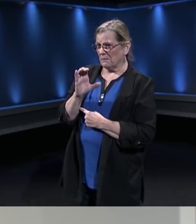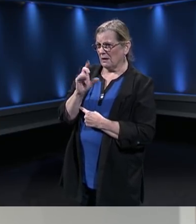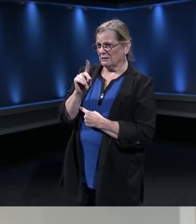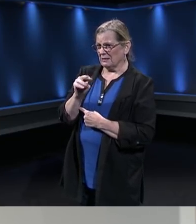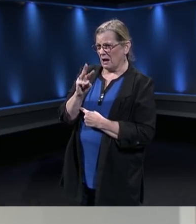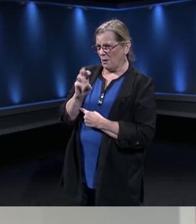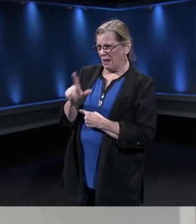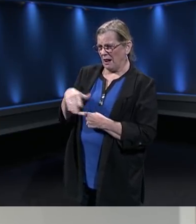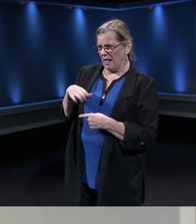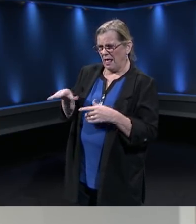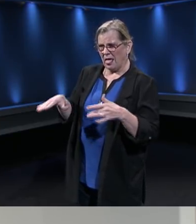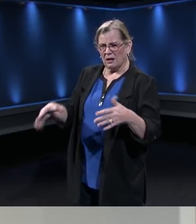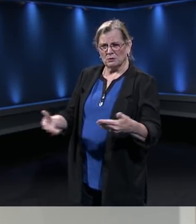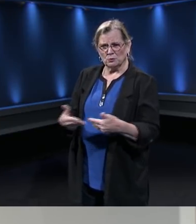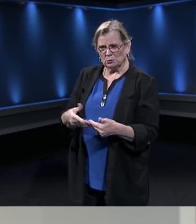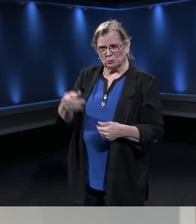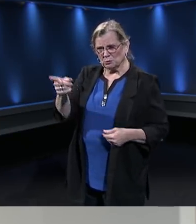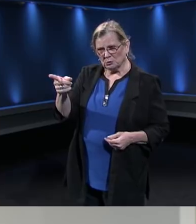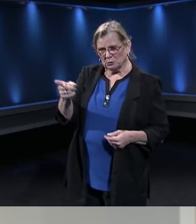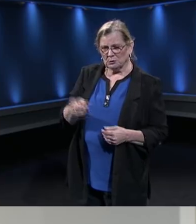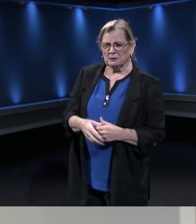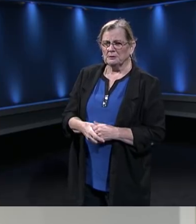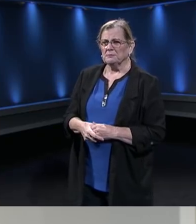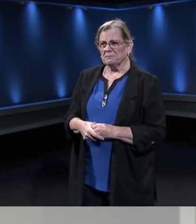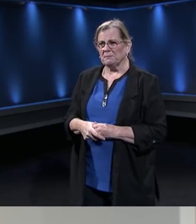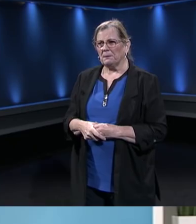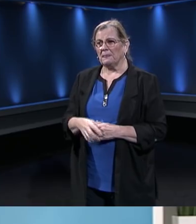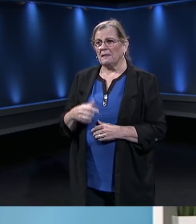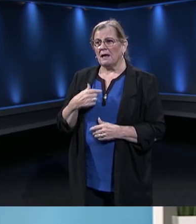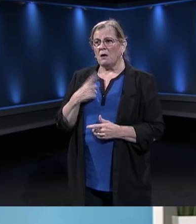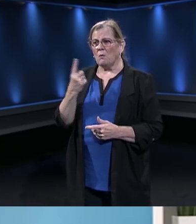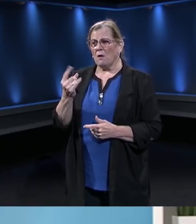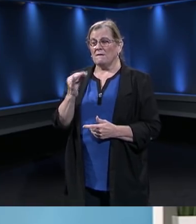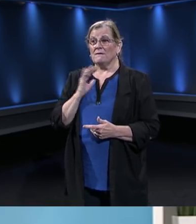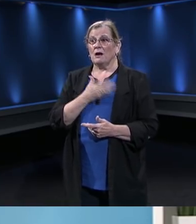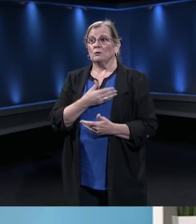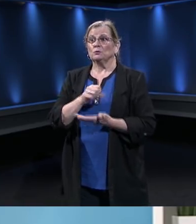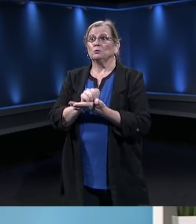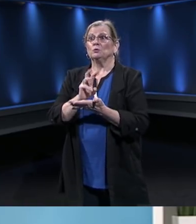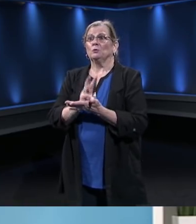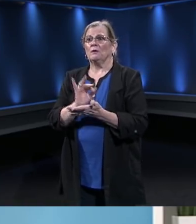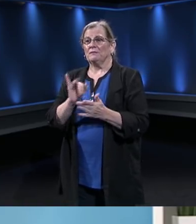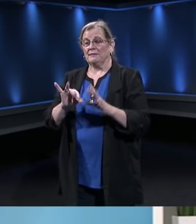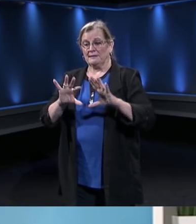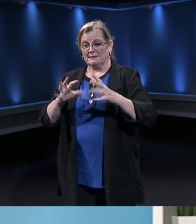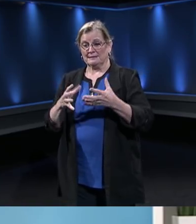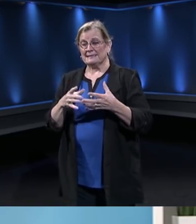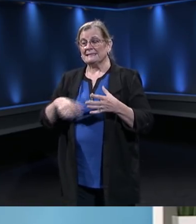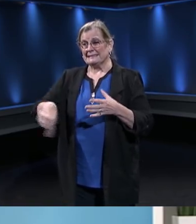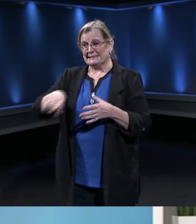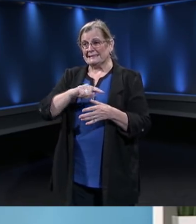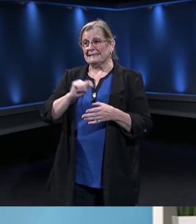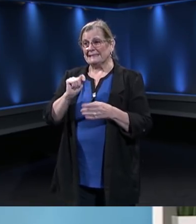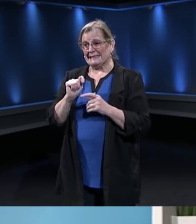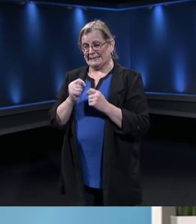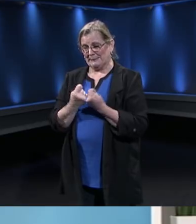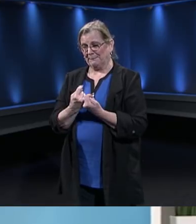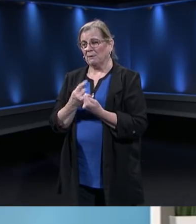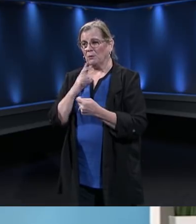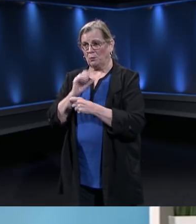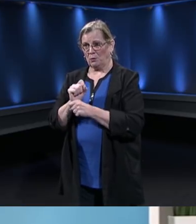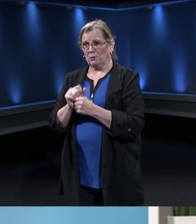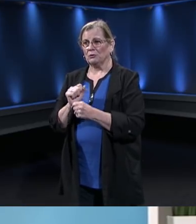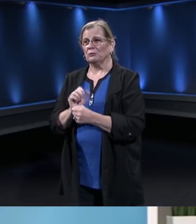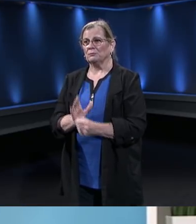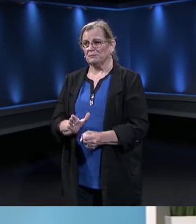yet. You are one of our social work team extraordinaire employees, and you've been assigned at Lynbrook